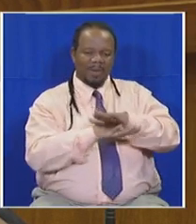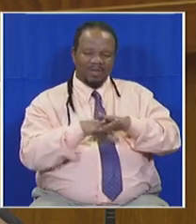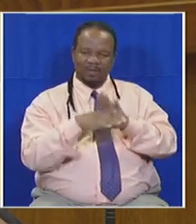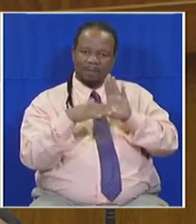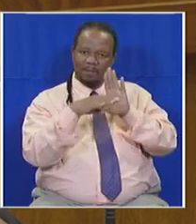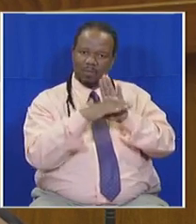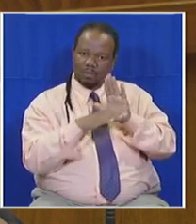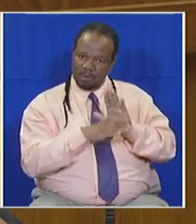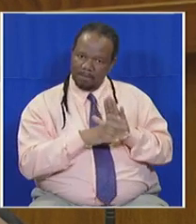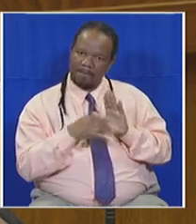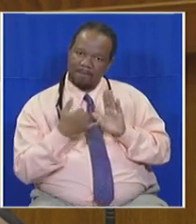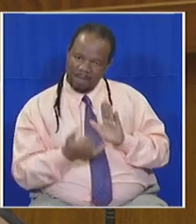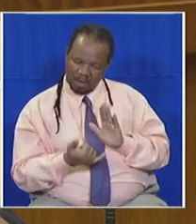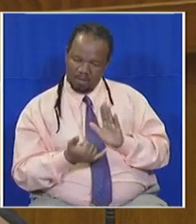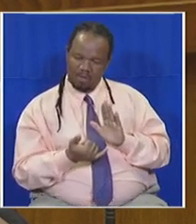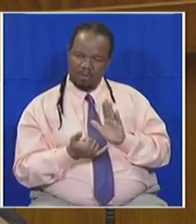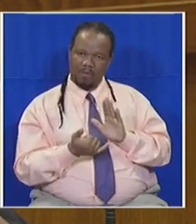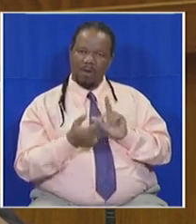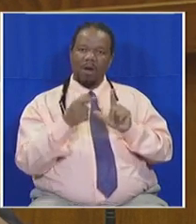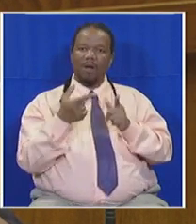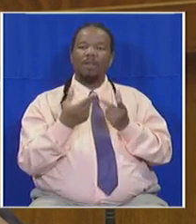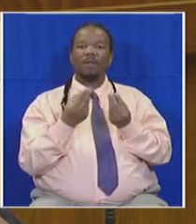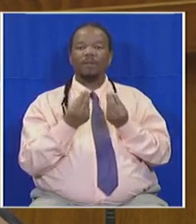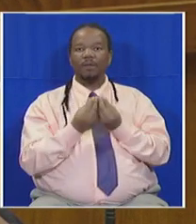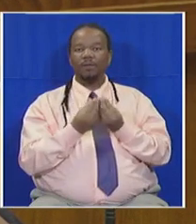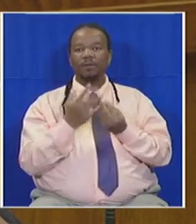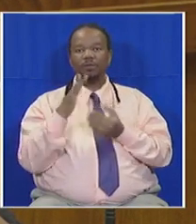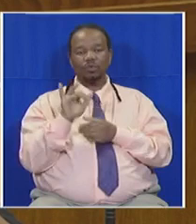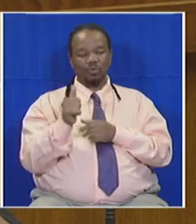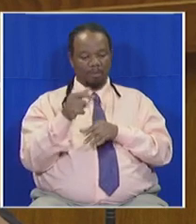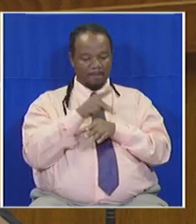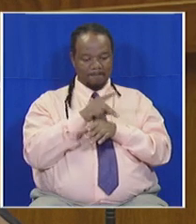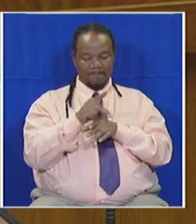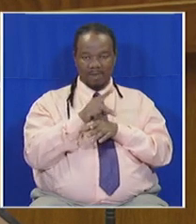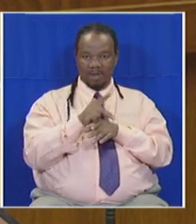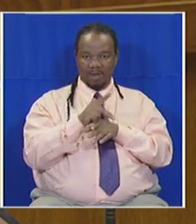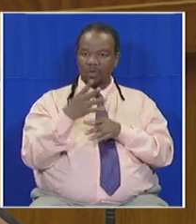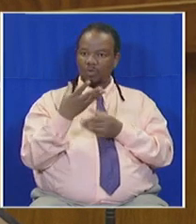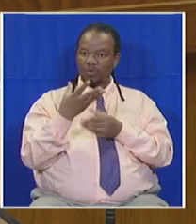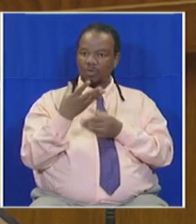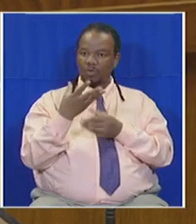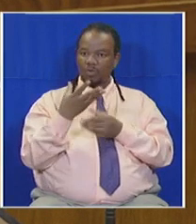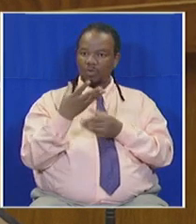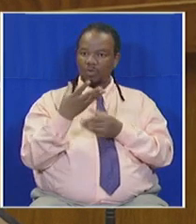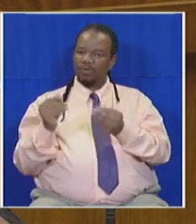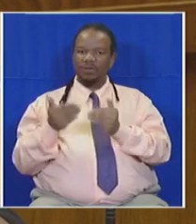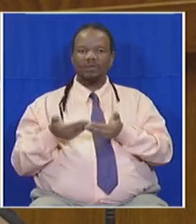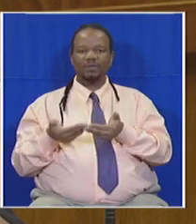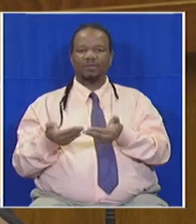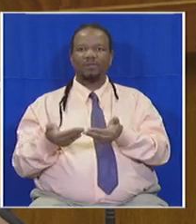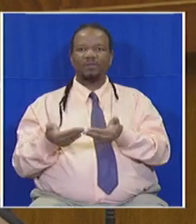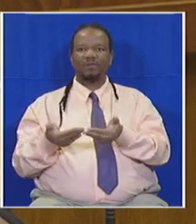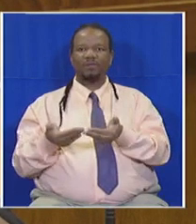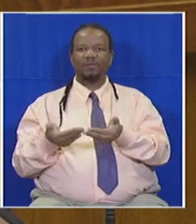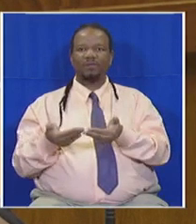initially conceived, was, amongst others, intended to decisively address these fundamentals of service delivery.